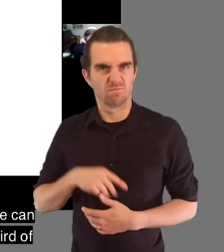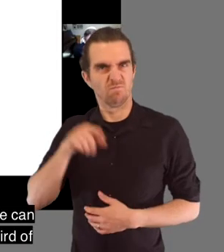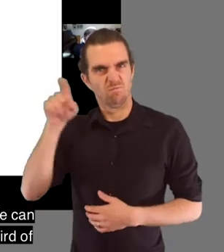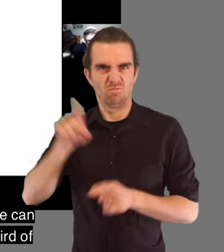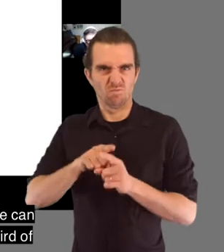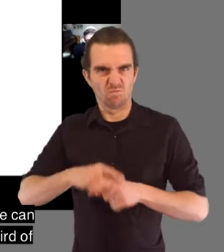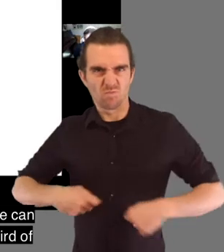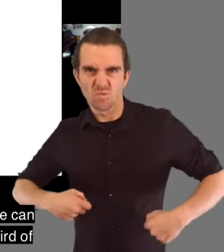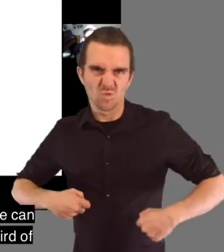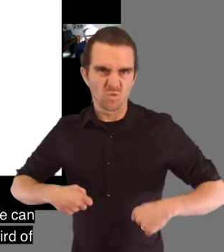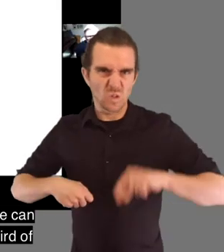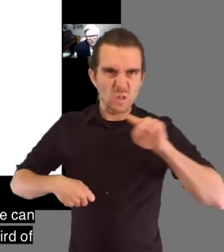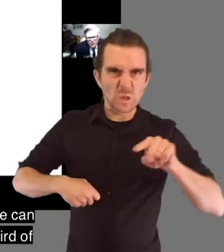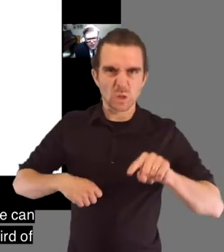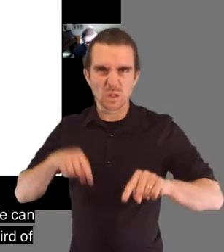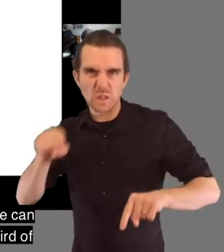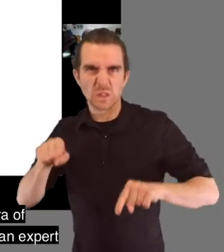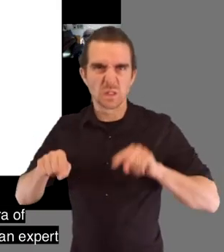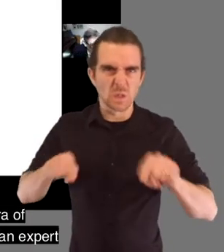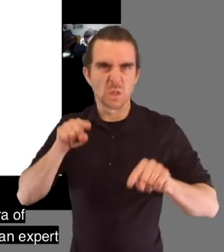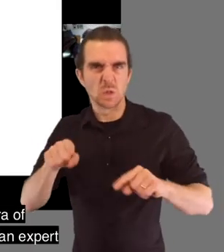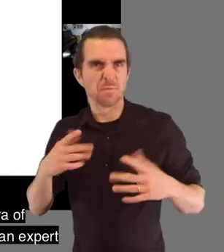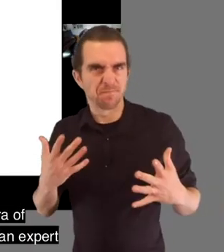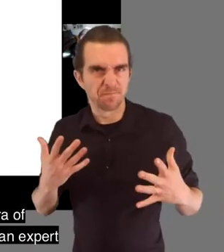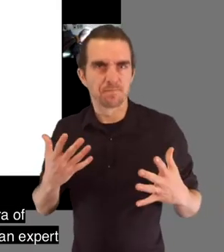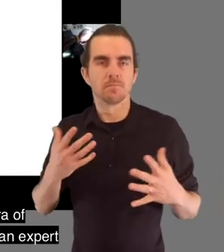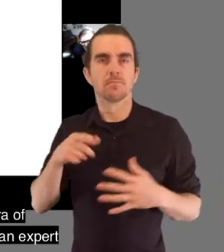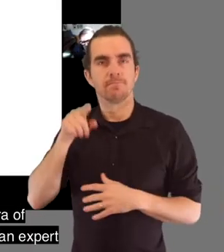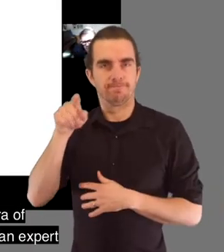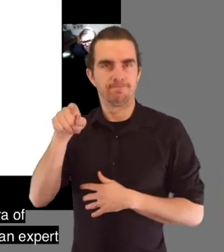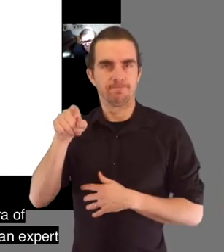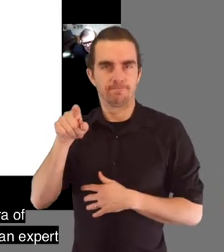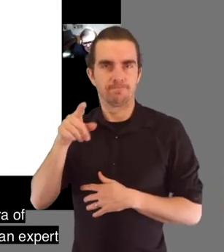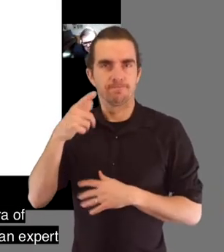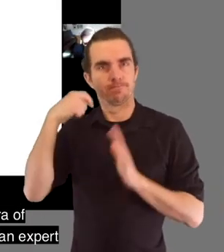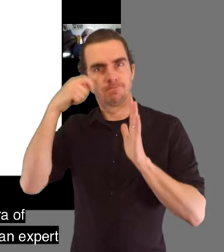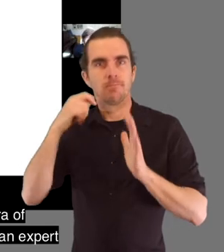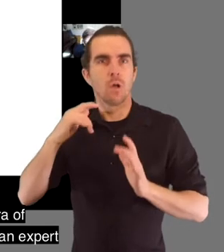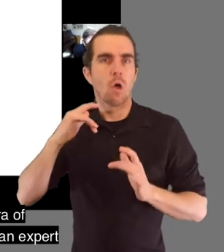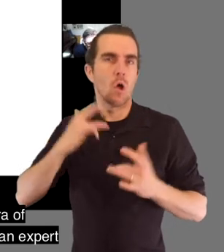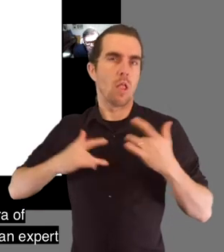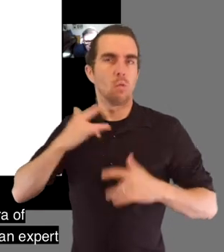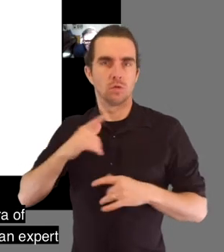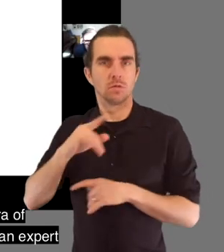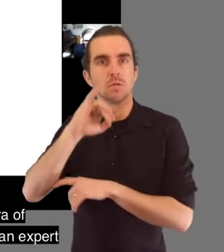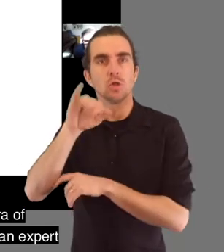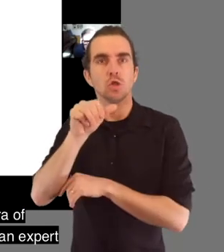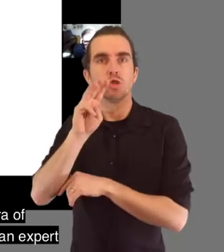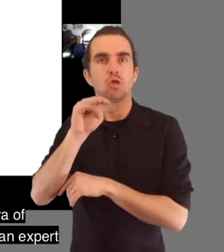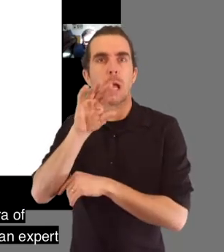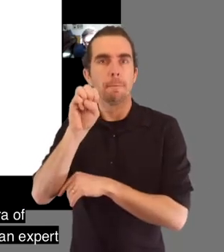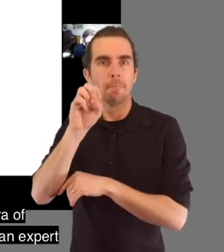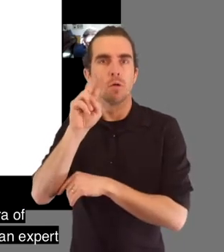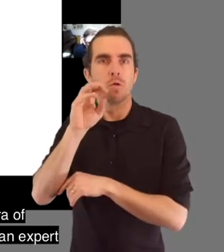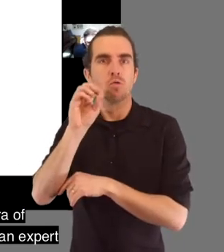we can find many of these. In fact, 1/3 of the output of the silent movie era of Hollywood